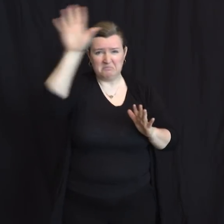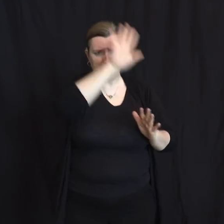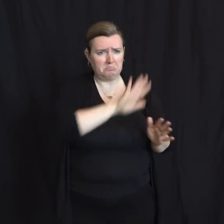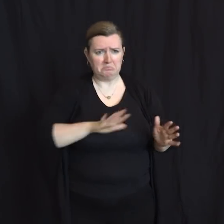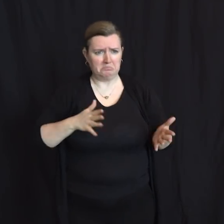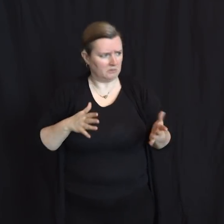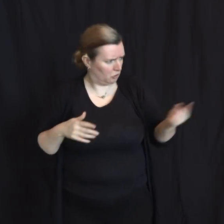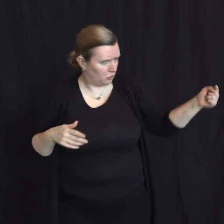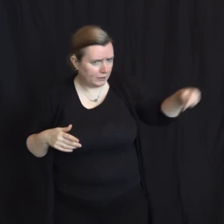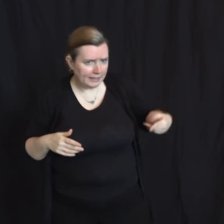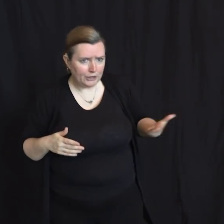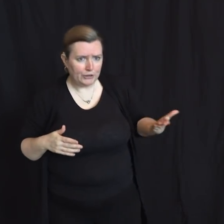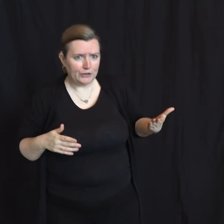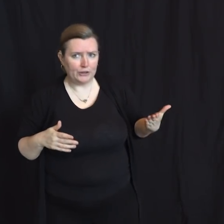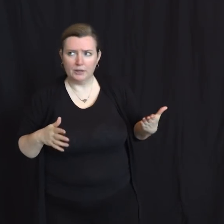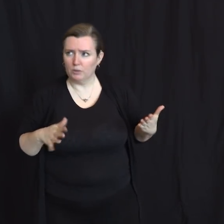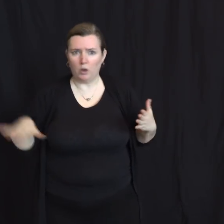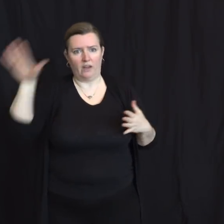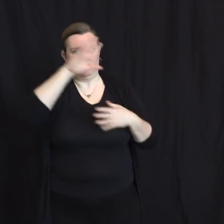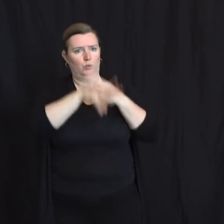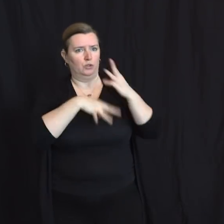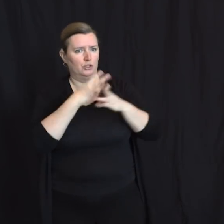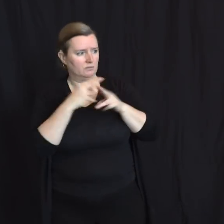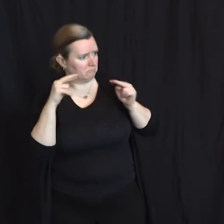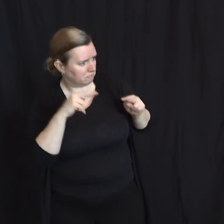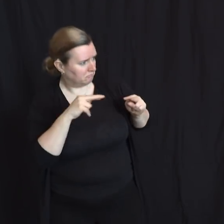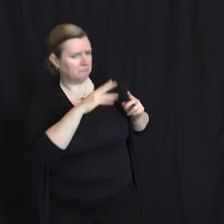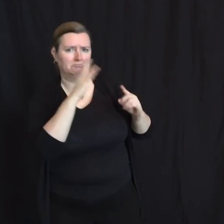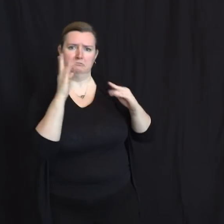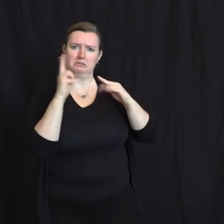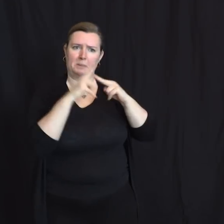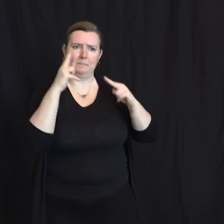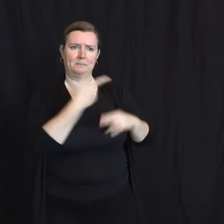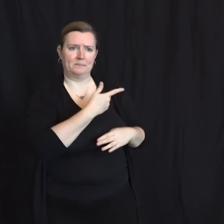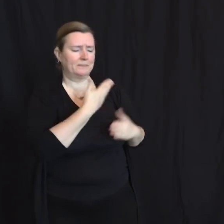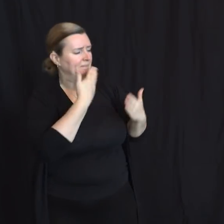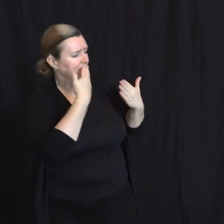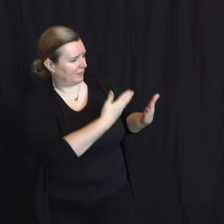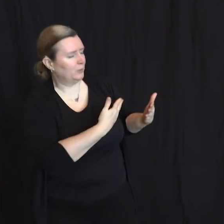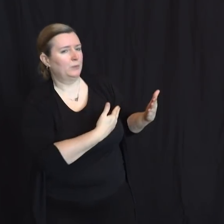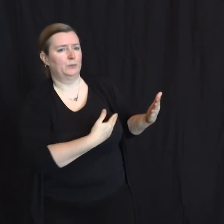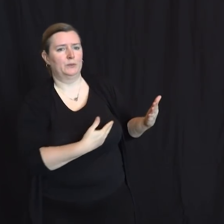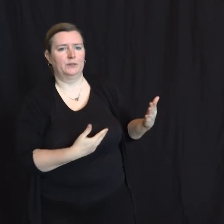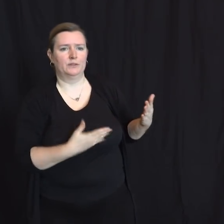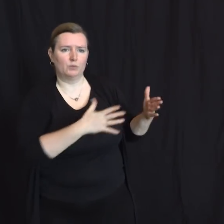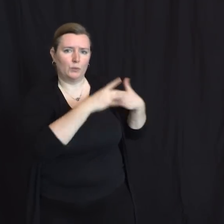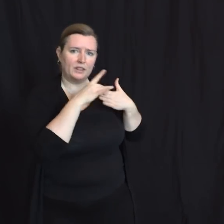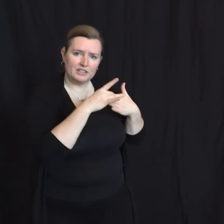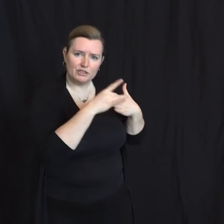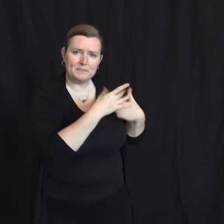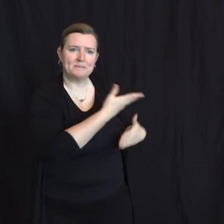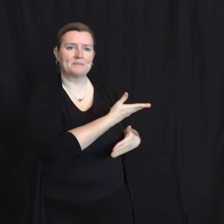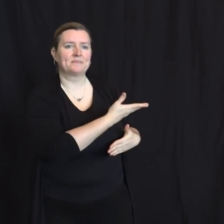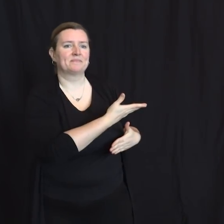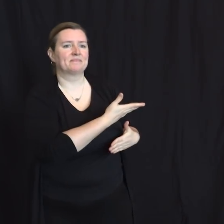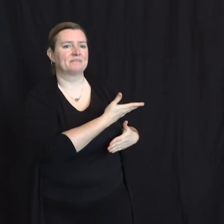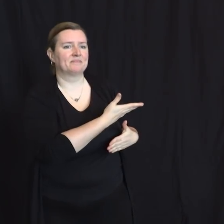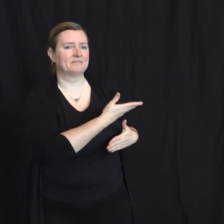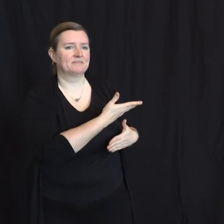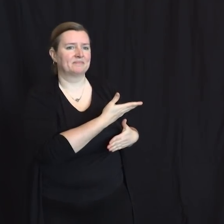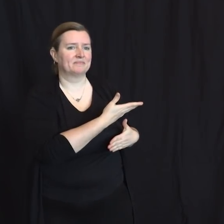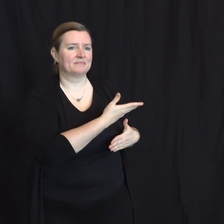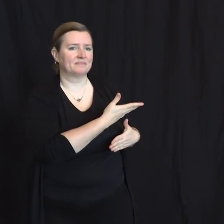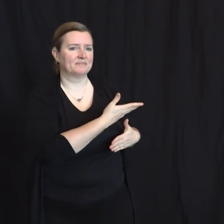not around the world. And that's thanks enormously to our leadership and in specific to our